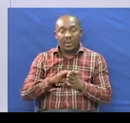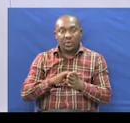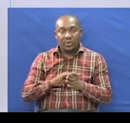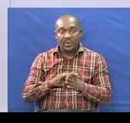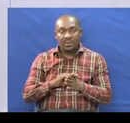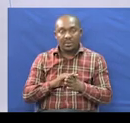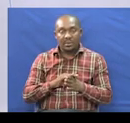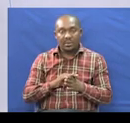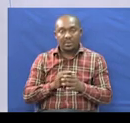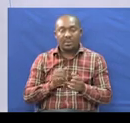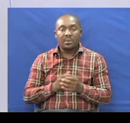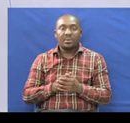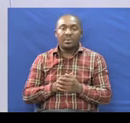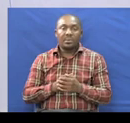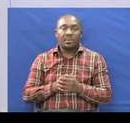using